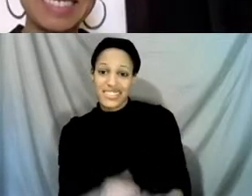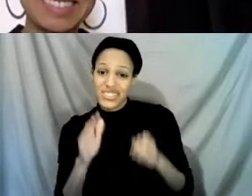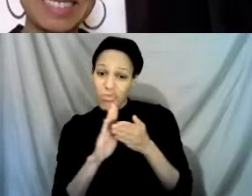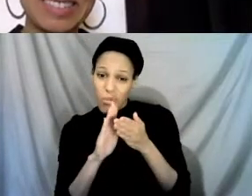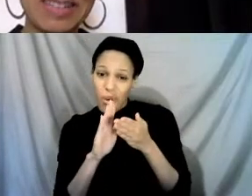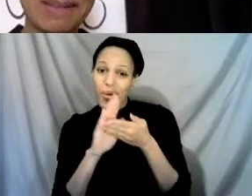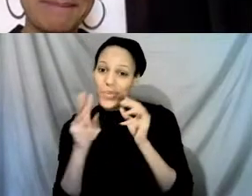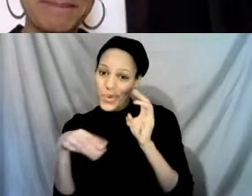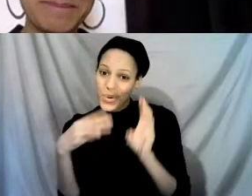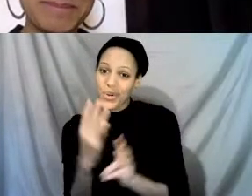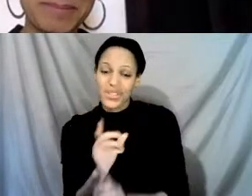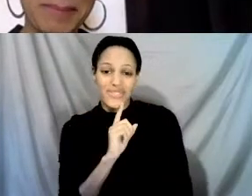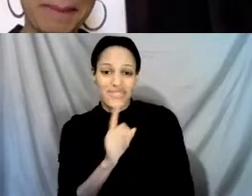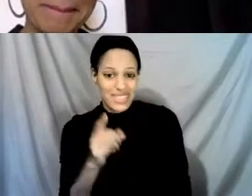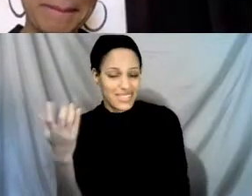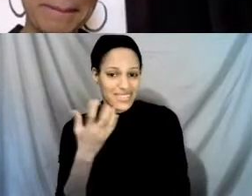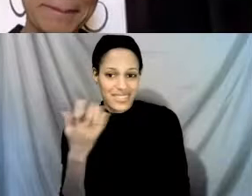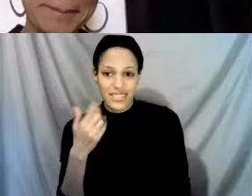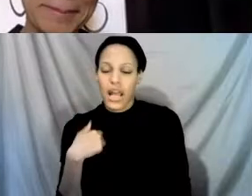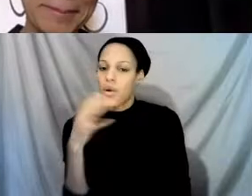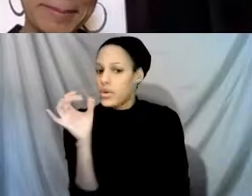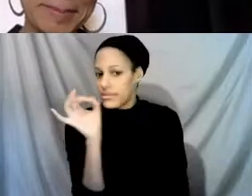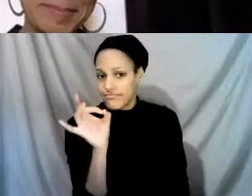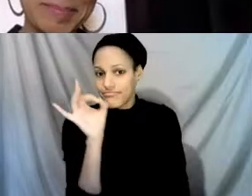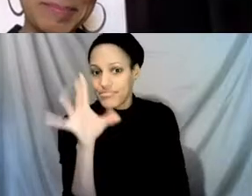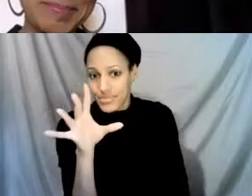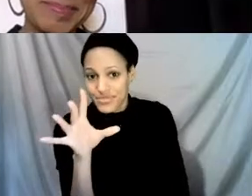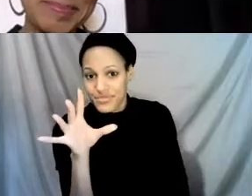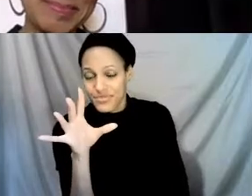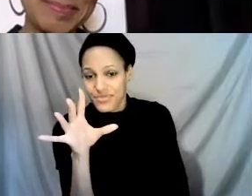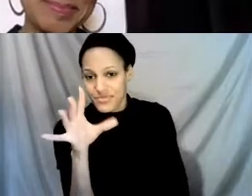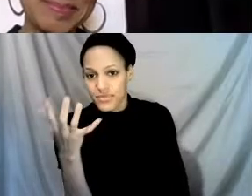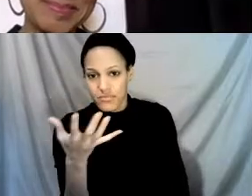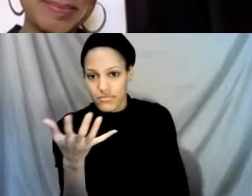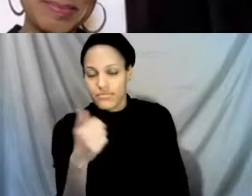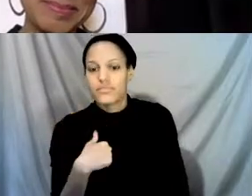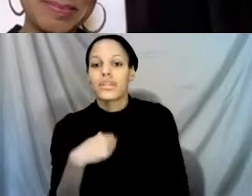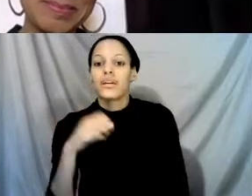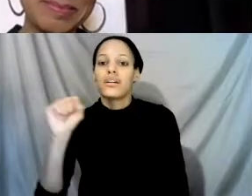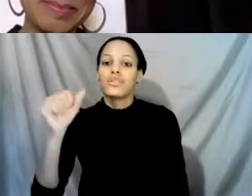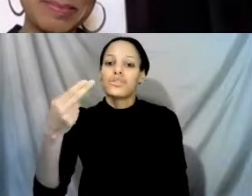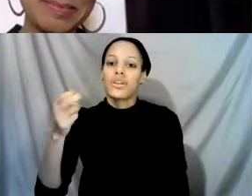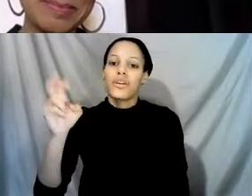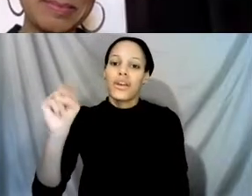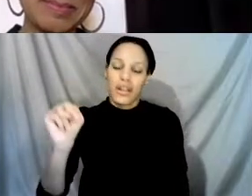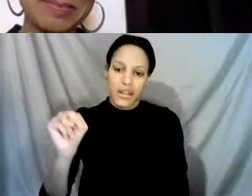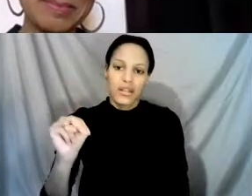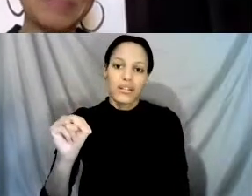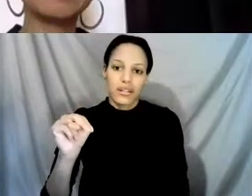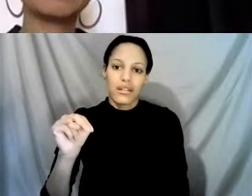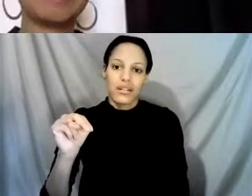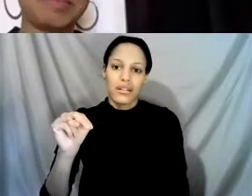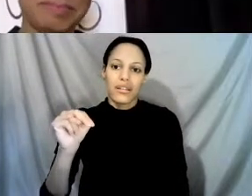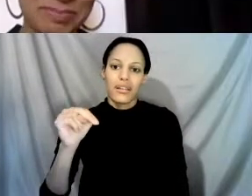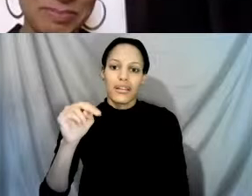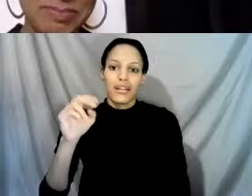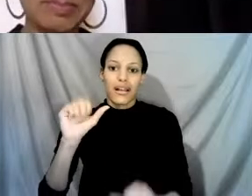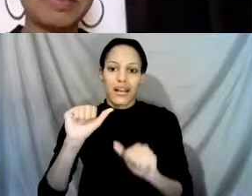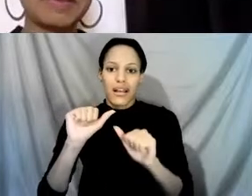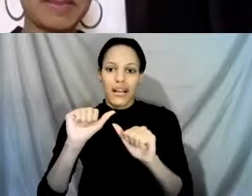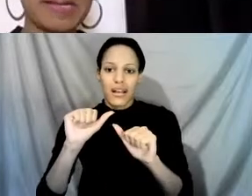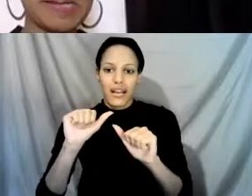It's really small world. I want to drop one thing, and that is that Sharron Miller's Academy for the Performing Arts is